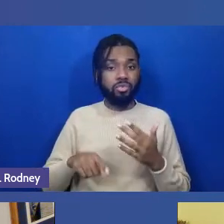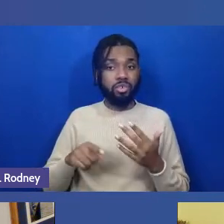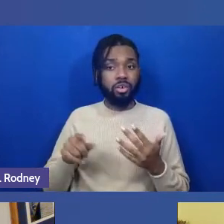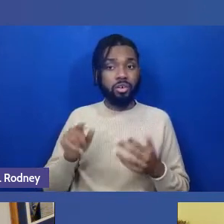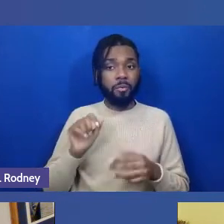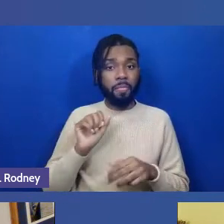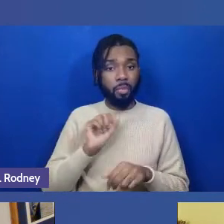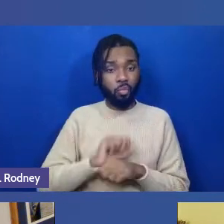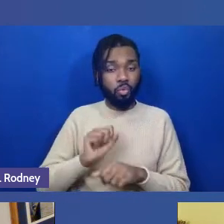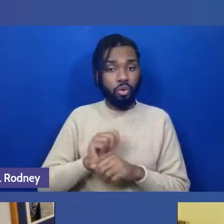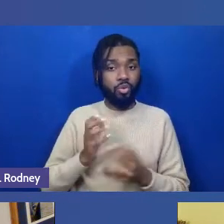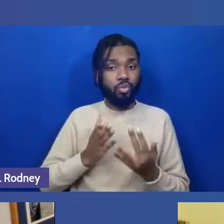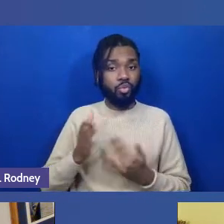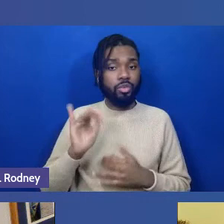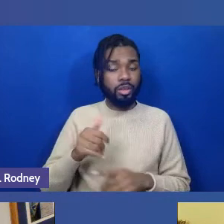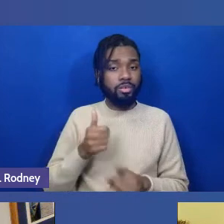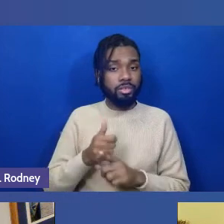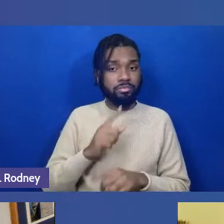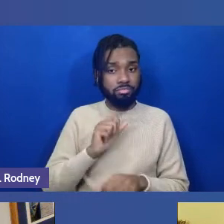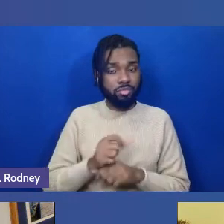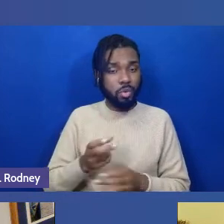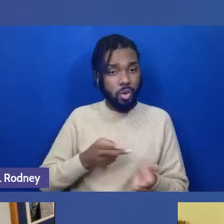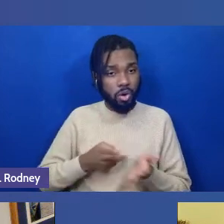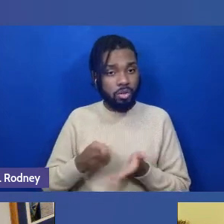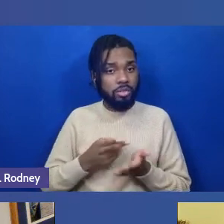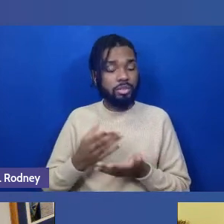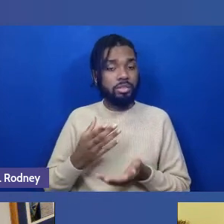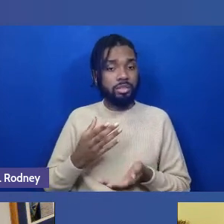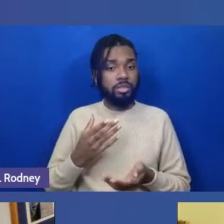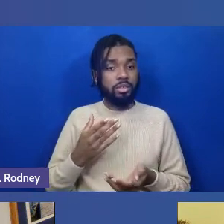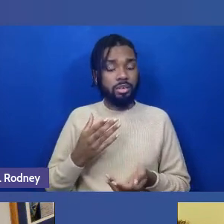through that really honestly and frankly,